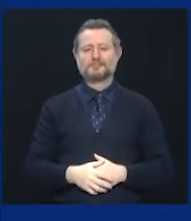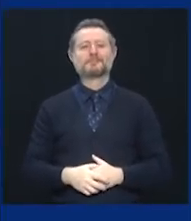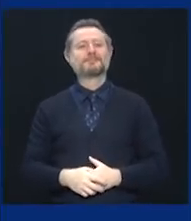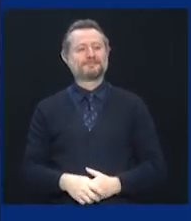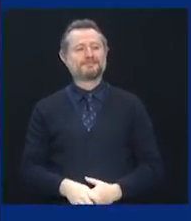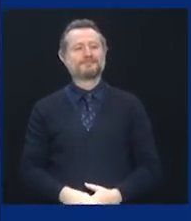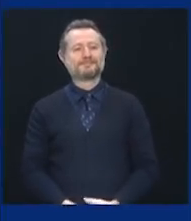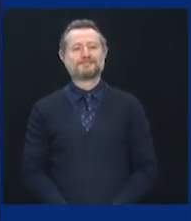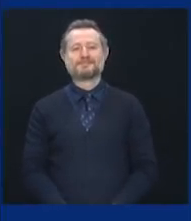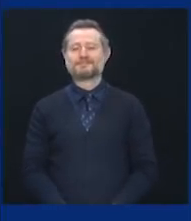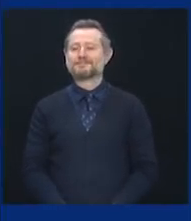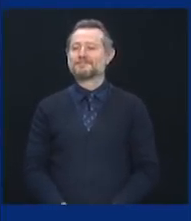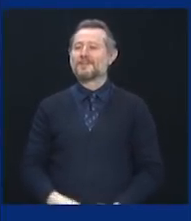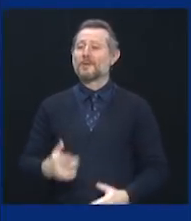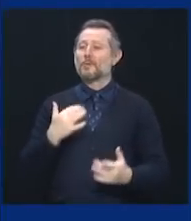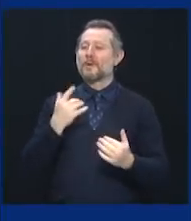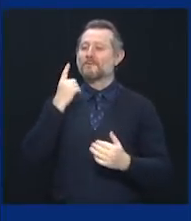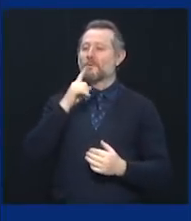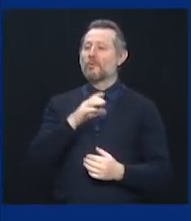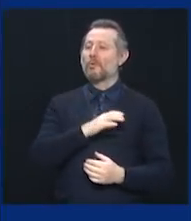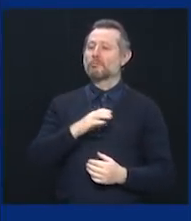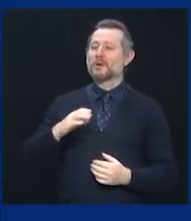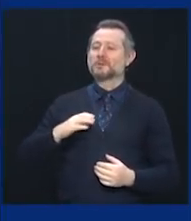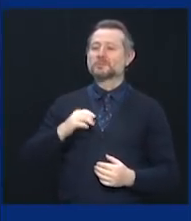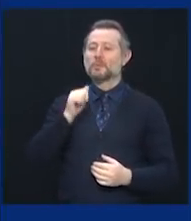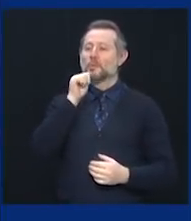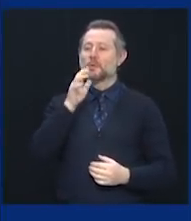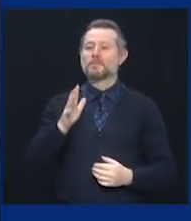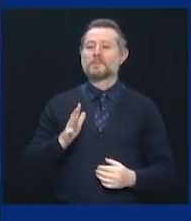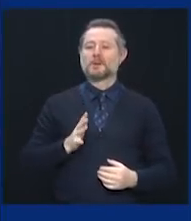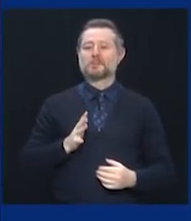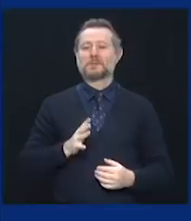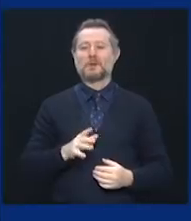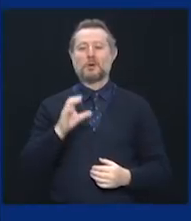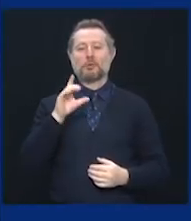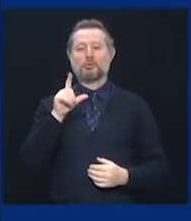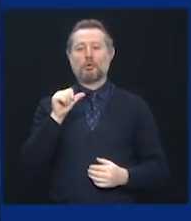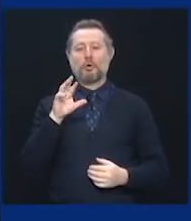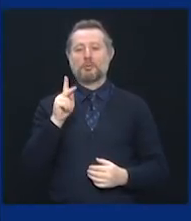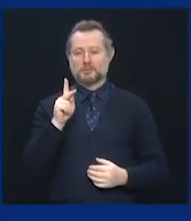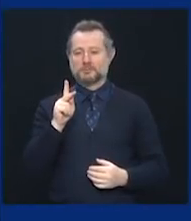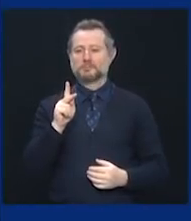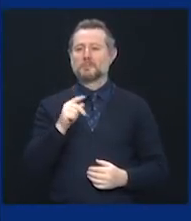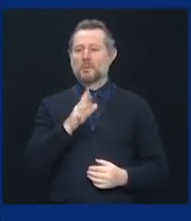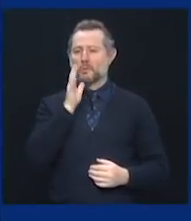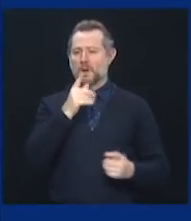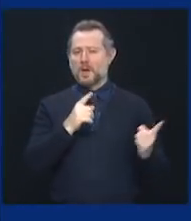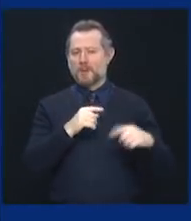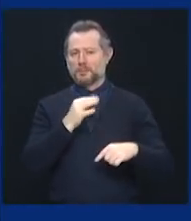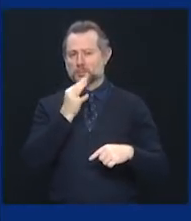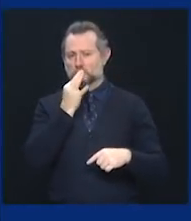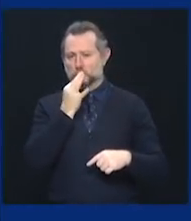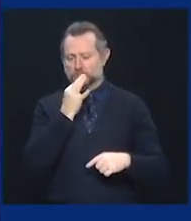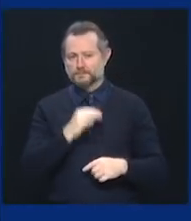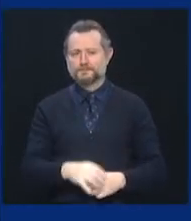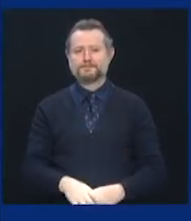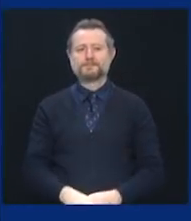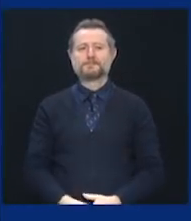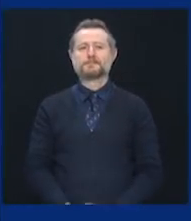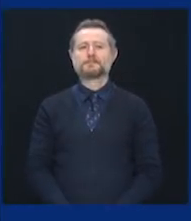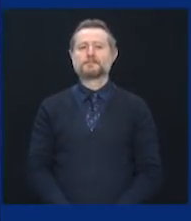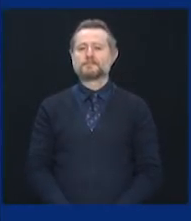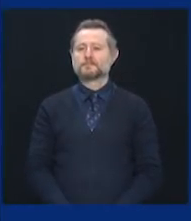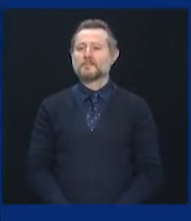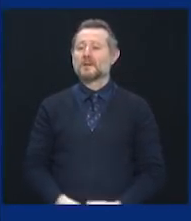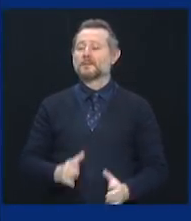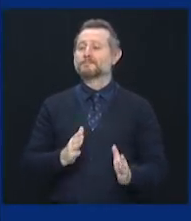We're waiting on Congresswoman Yvette Clarke, who had a previously scheduled event, but we think she's going to be here shortly. And we have